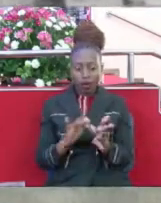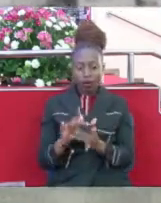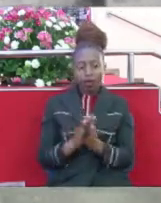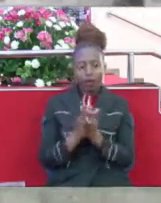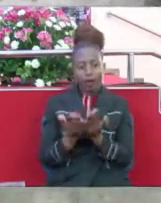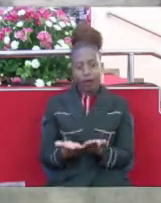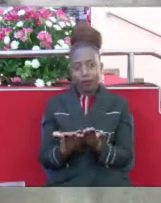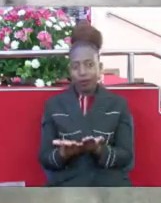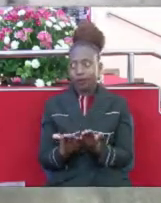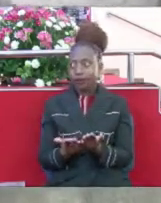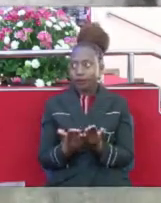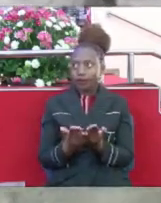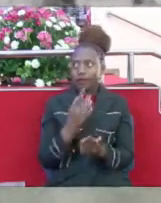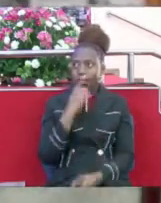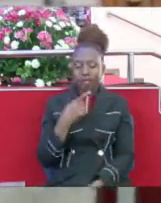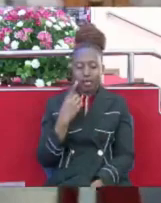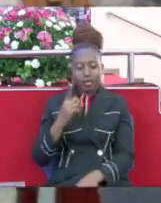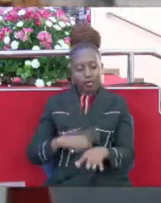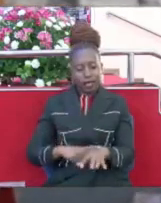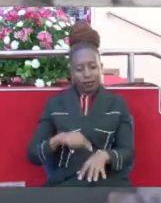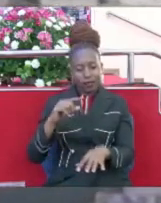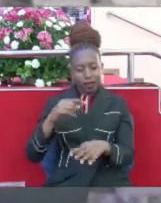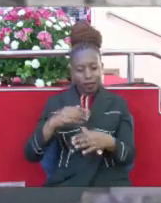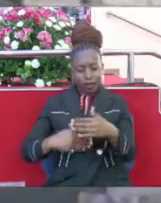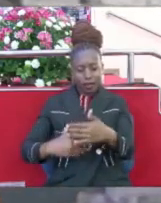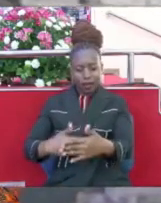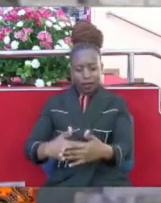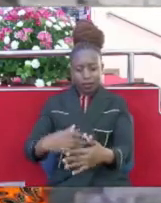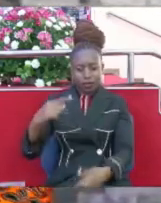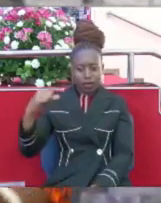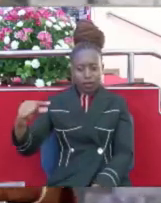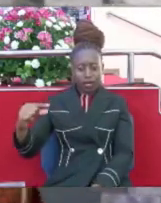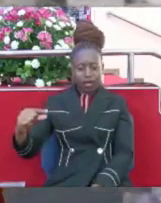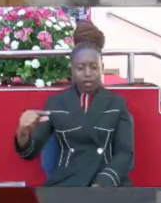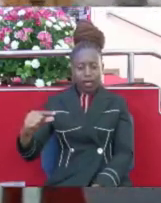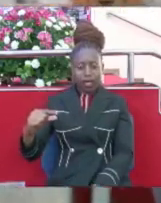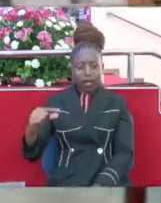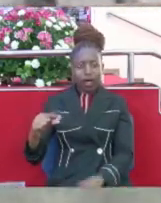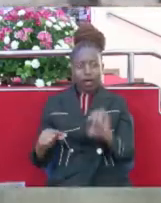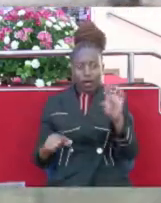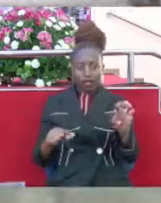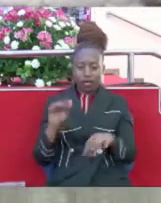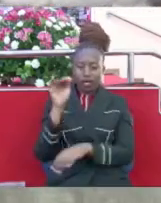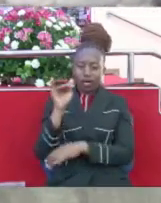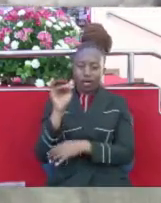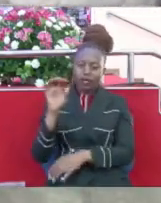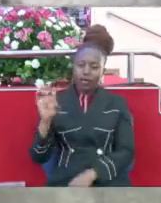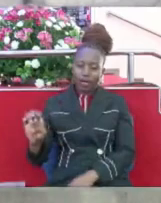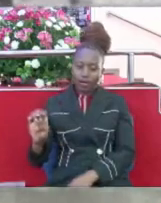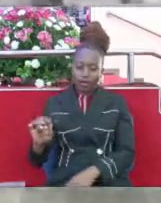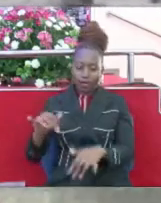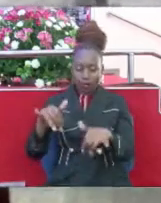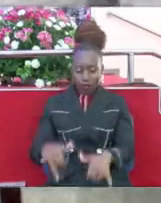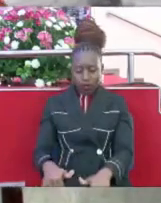Elisha, Elia akamwambia Elisha, remain here in Gilgal. Kaa hapa Gilgal. Because I have been already instructed to move on